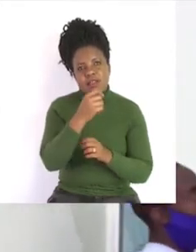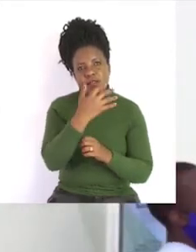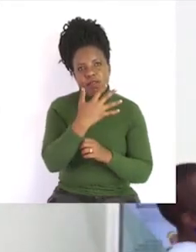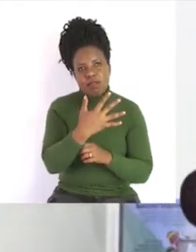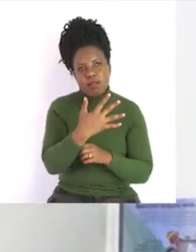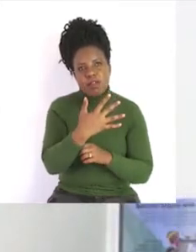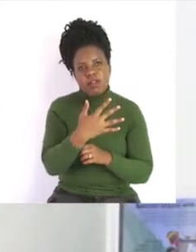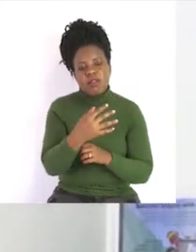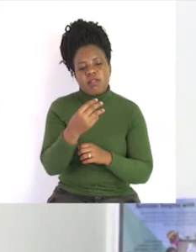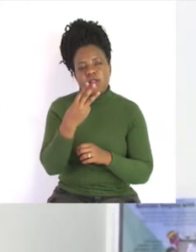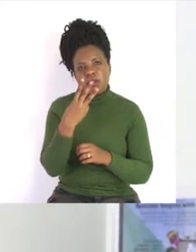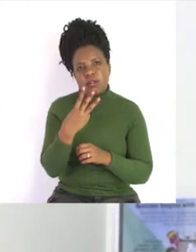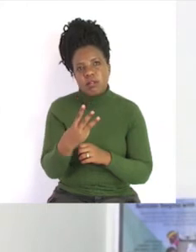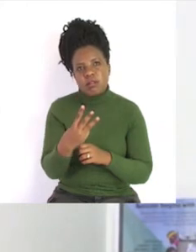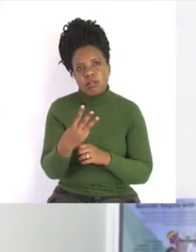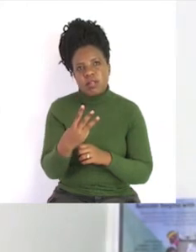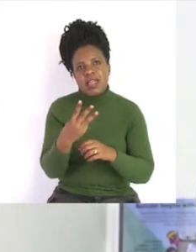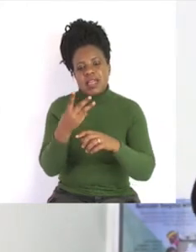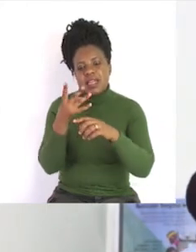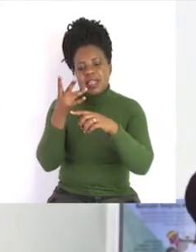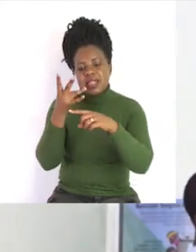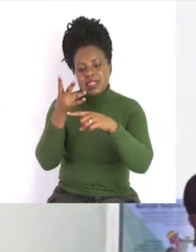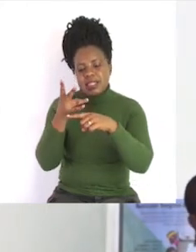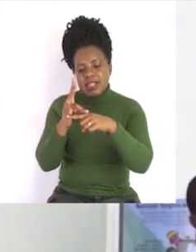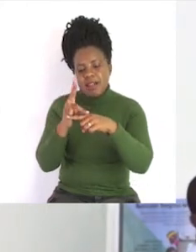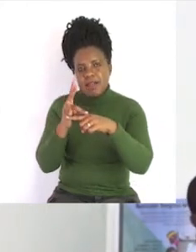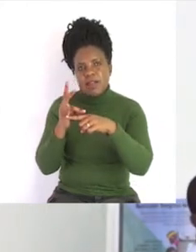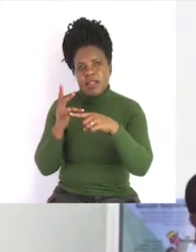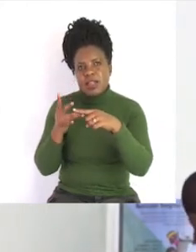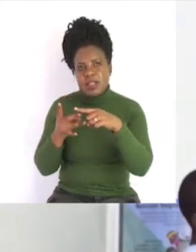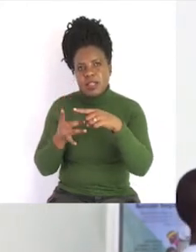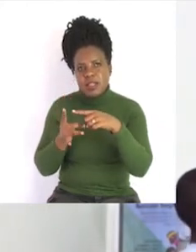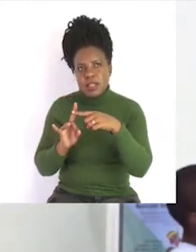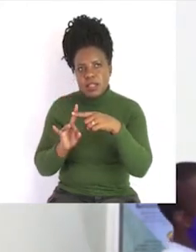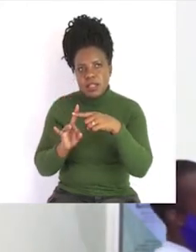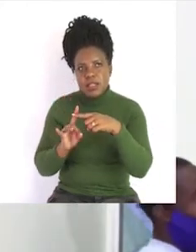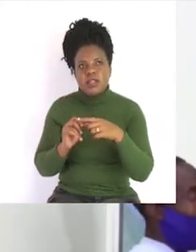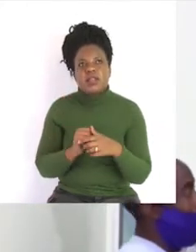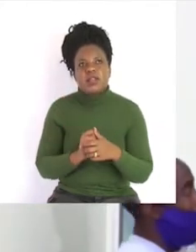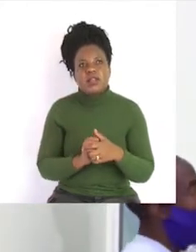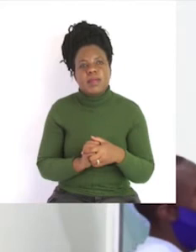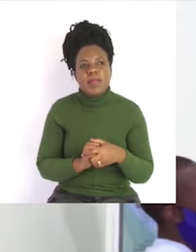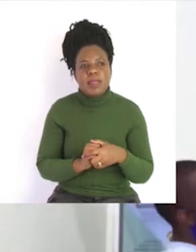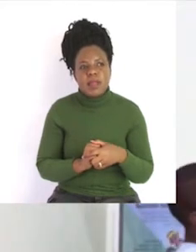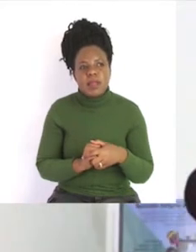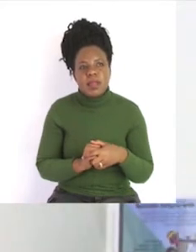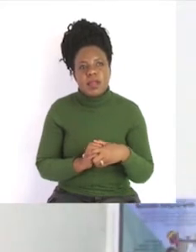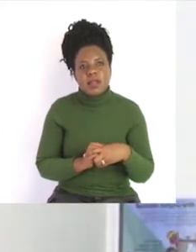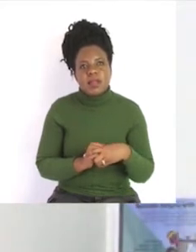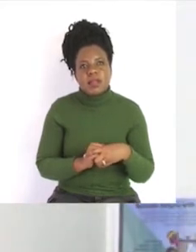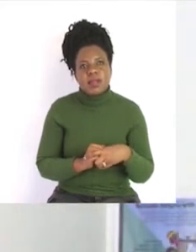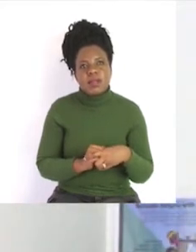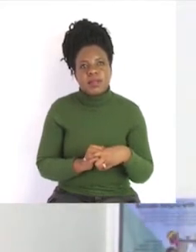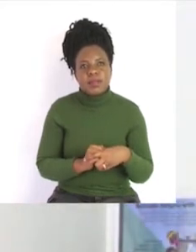So, in other words, my whole number stays the same. But then what I do, I make